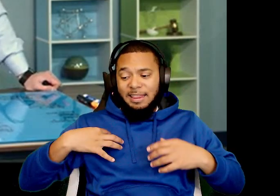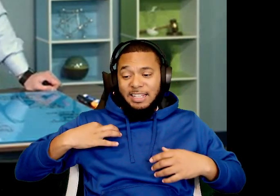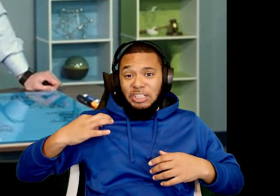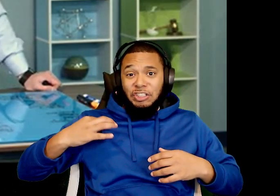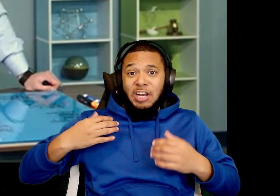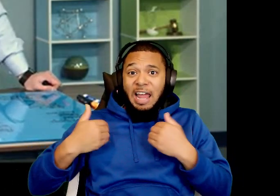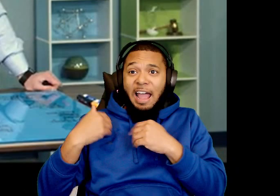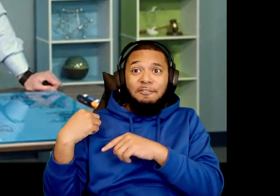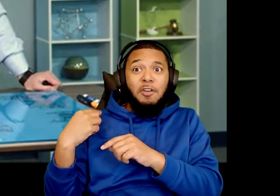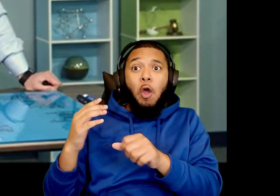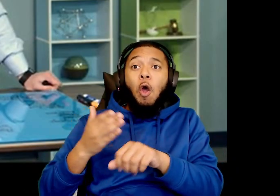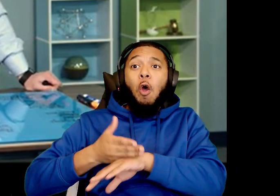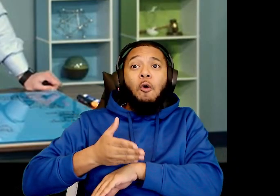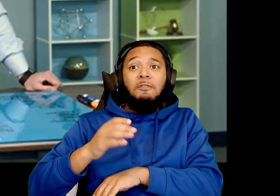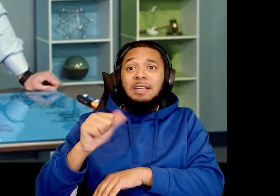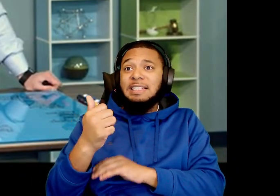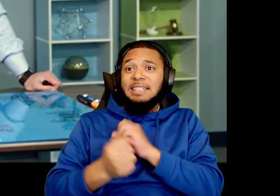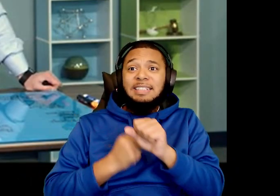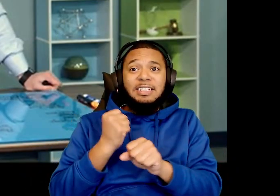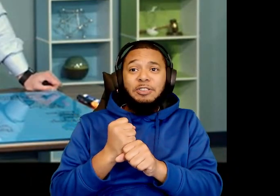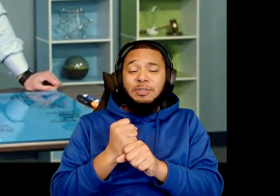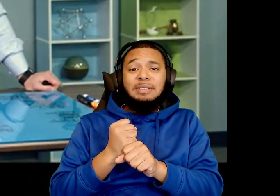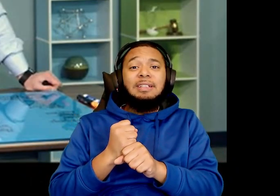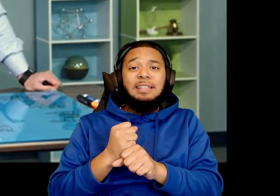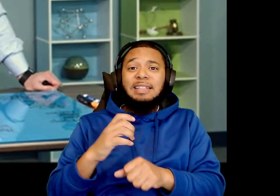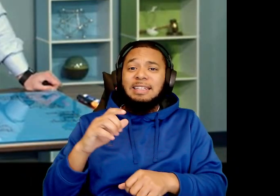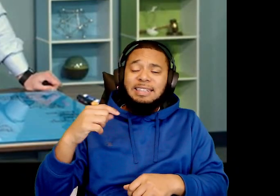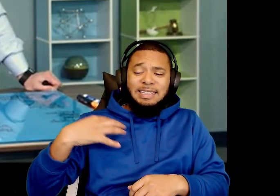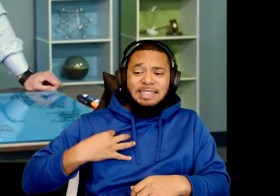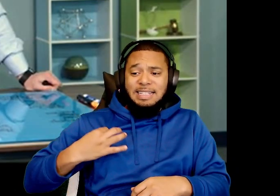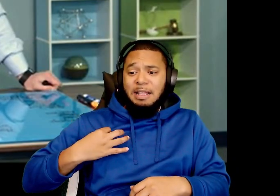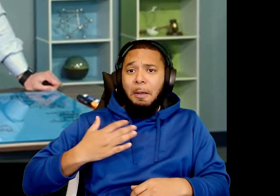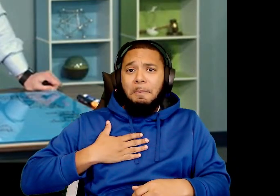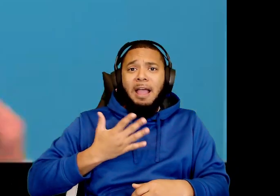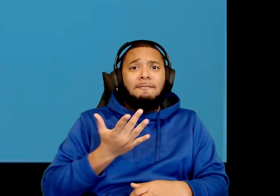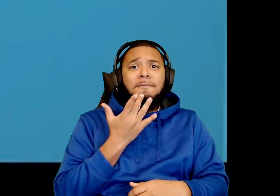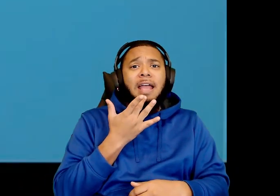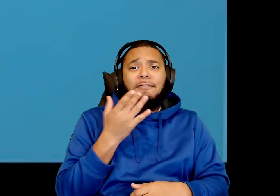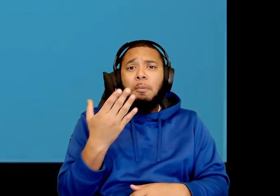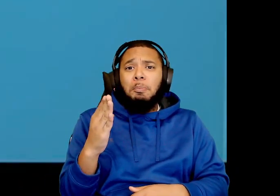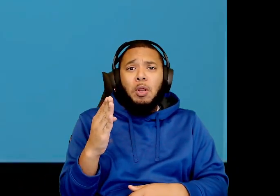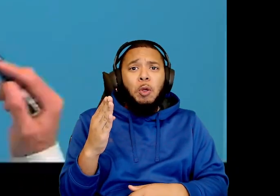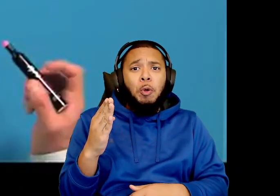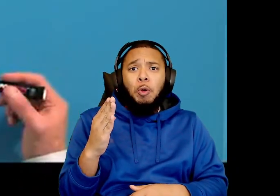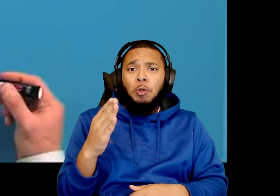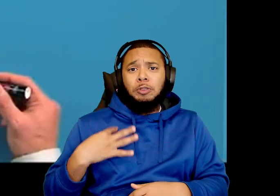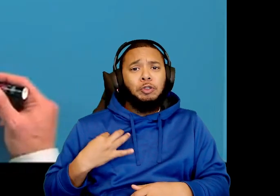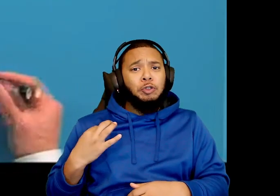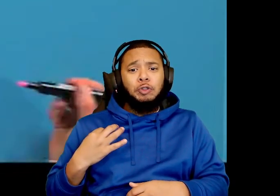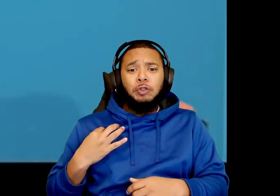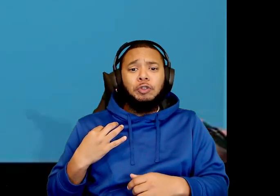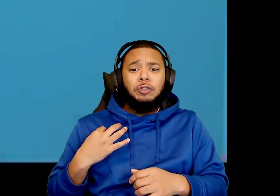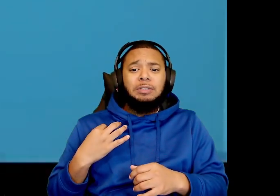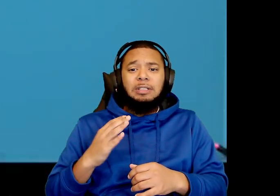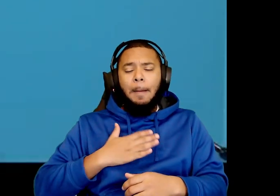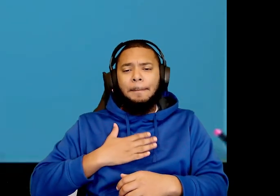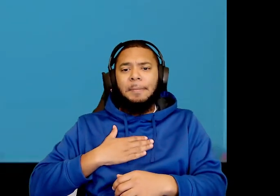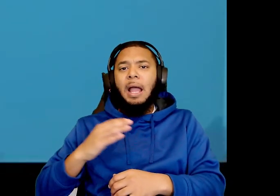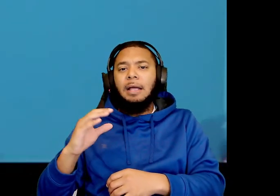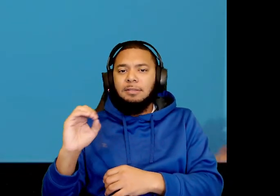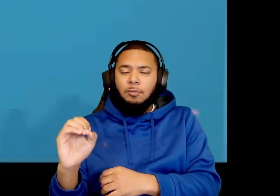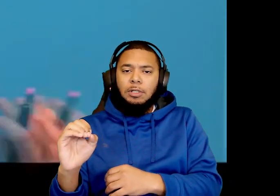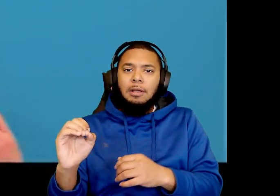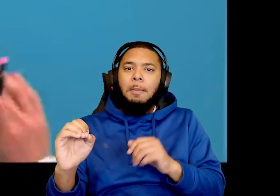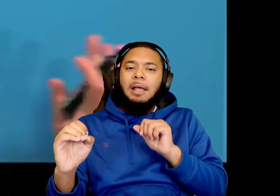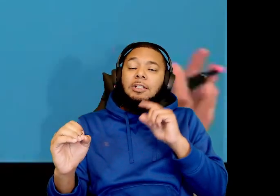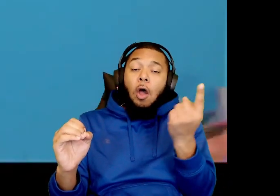over a decade. This is my number one, my favorite blue shirt, right? So this has been zero, but that's not